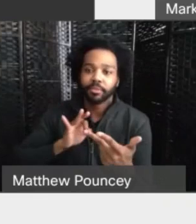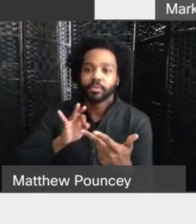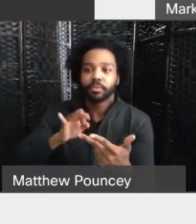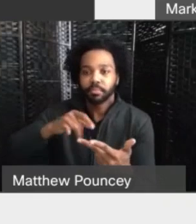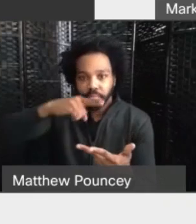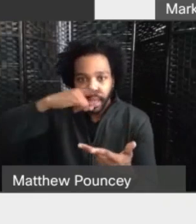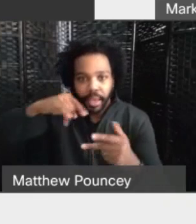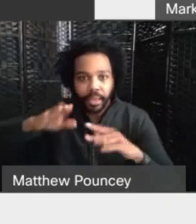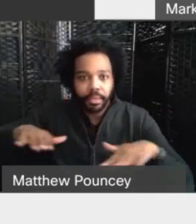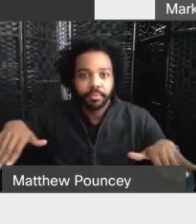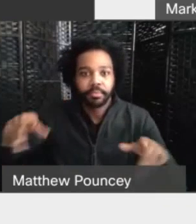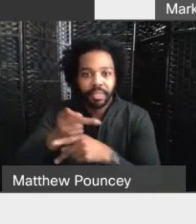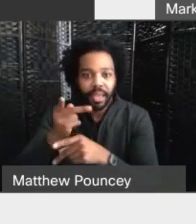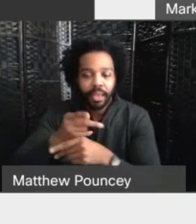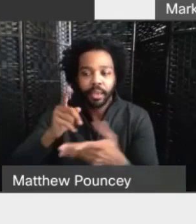stores.